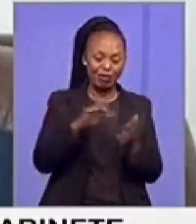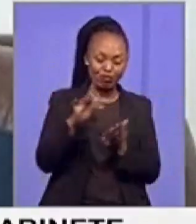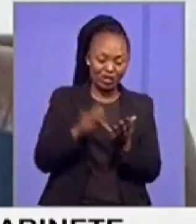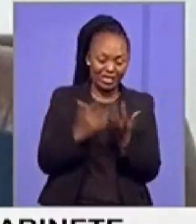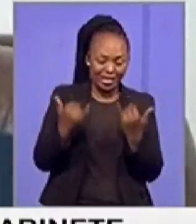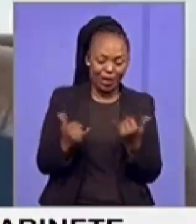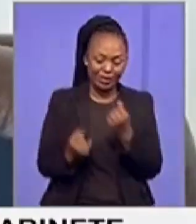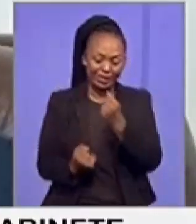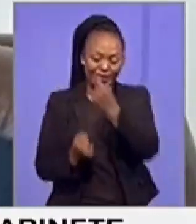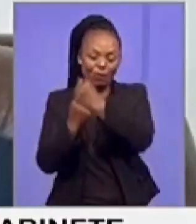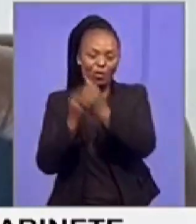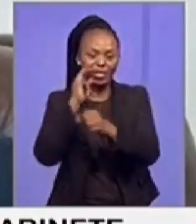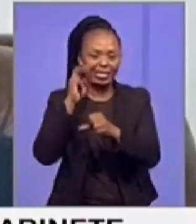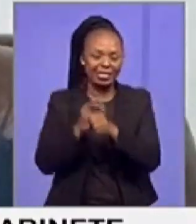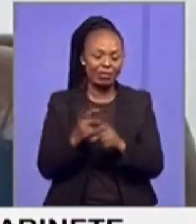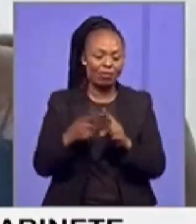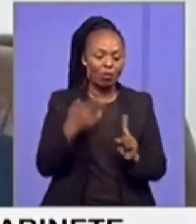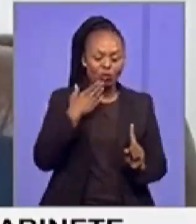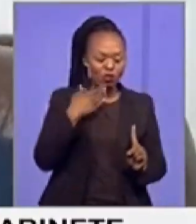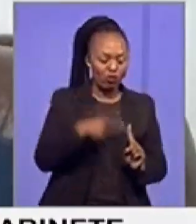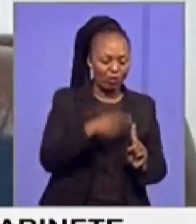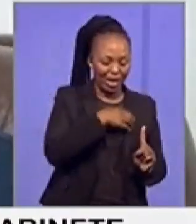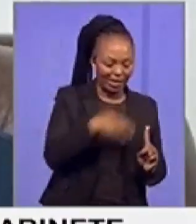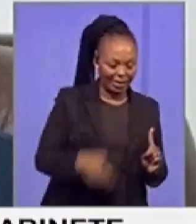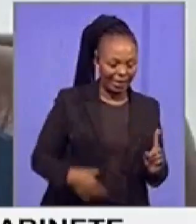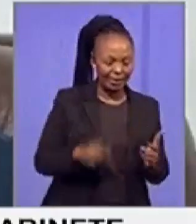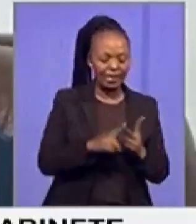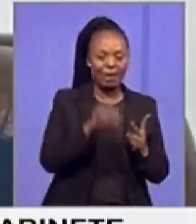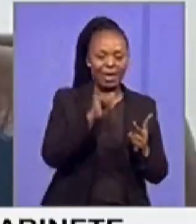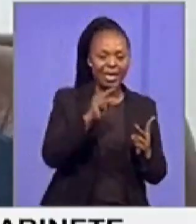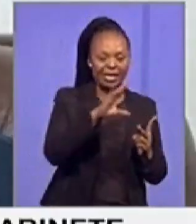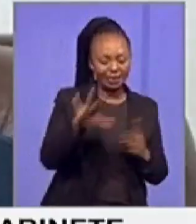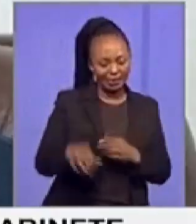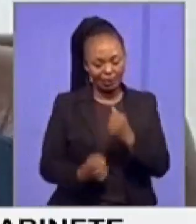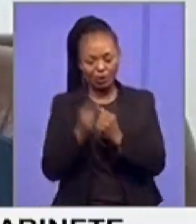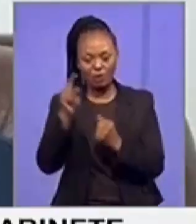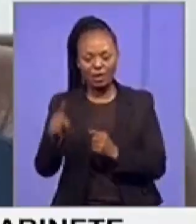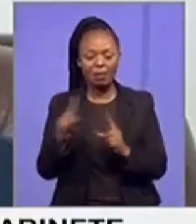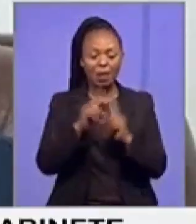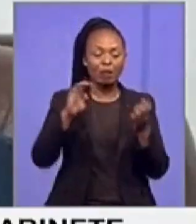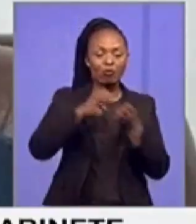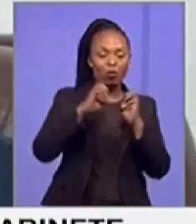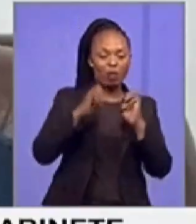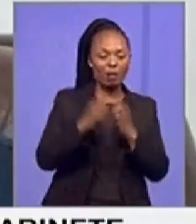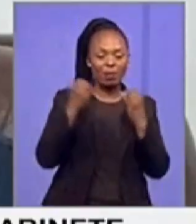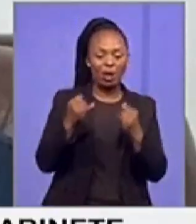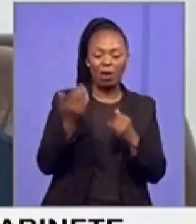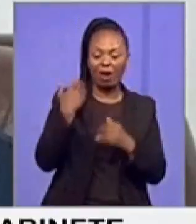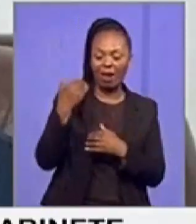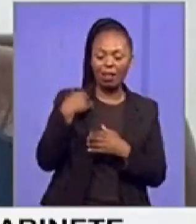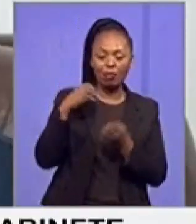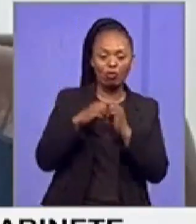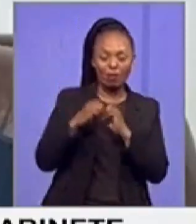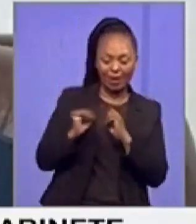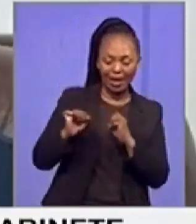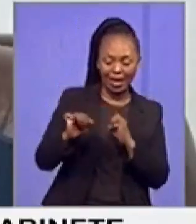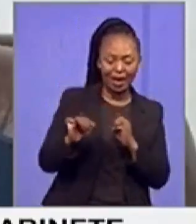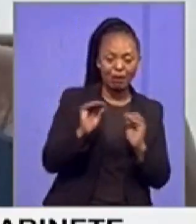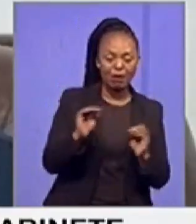tshehetso o tla e bona ho tswa ho mo president le mogga wa hae bothata ke hore ana mathata a nantsa le teng a ileng